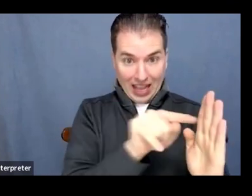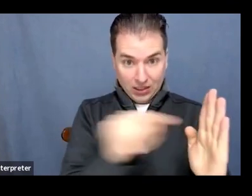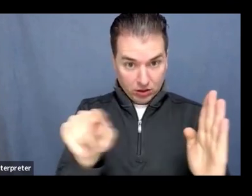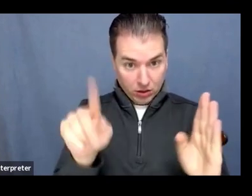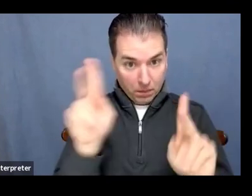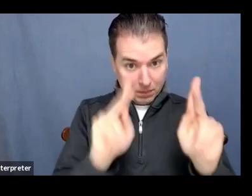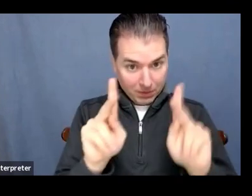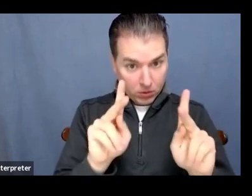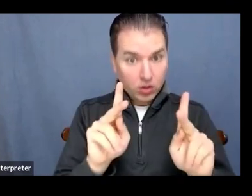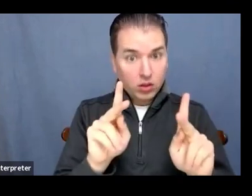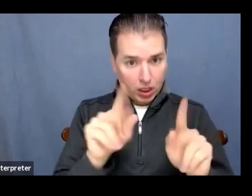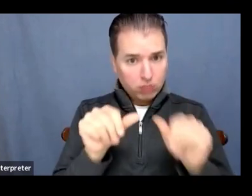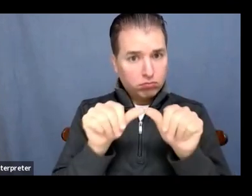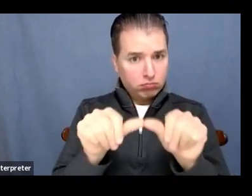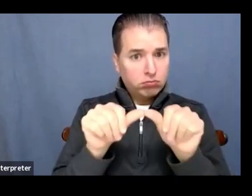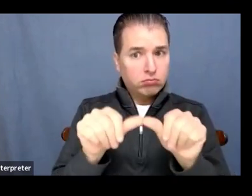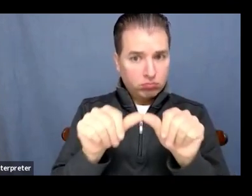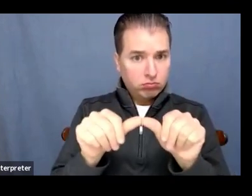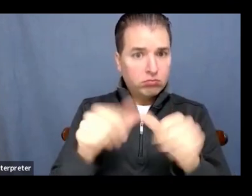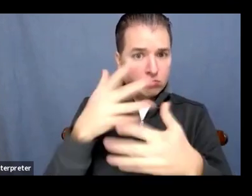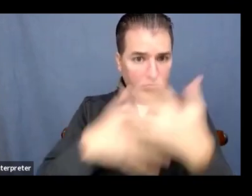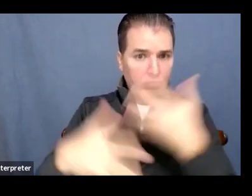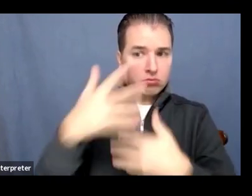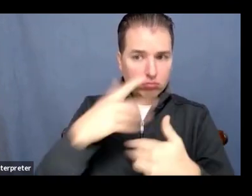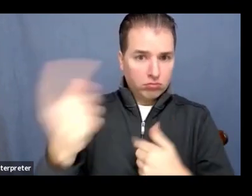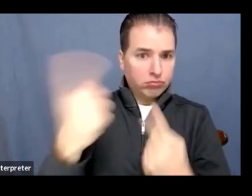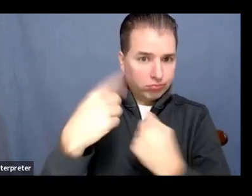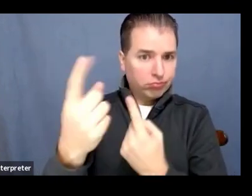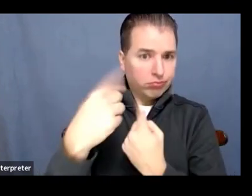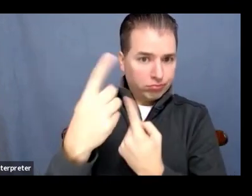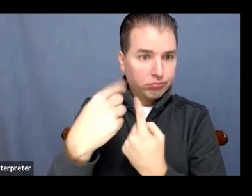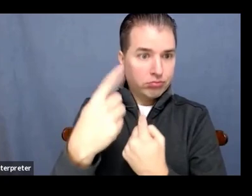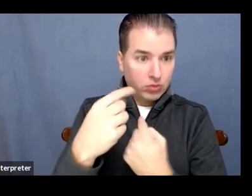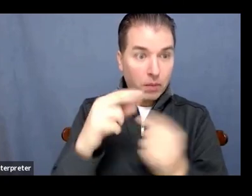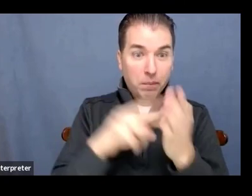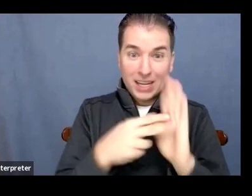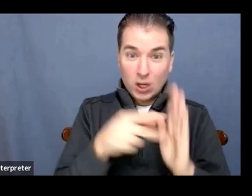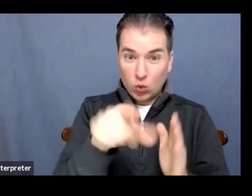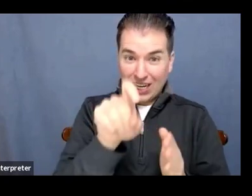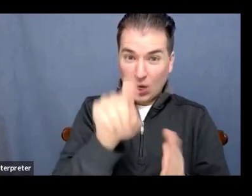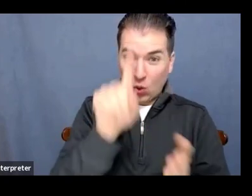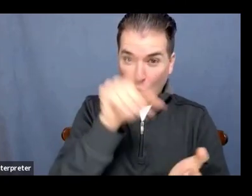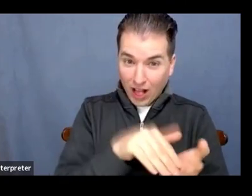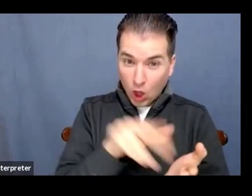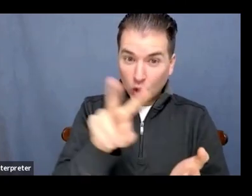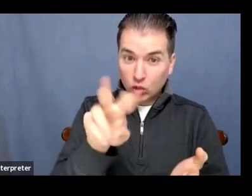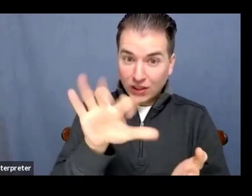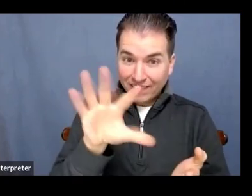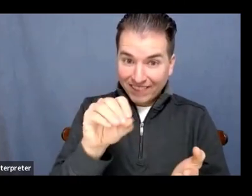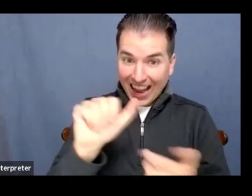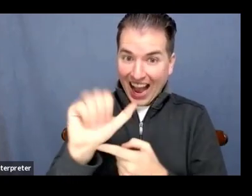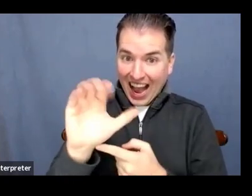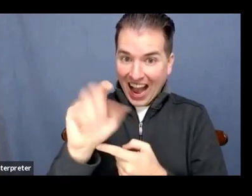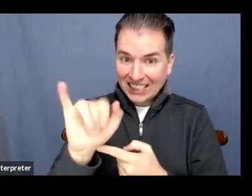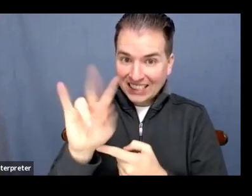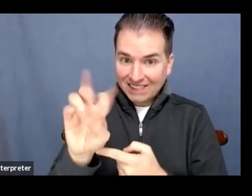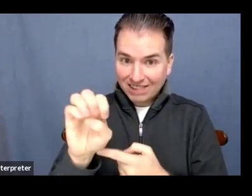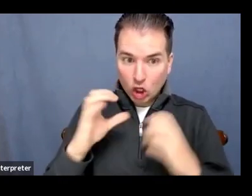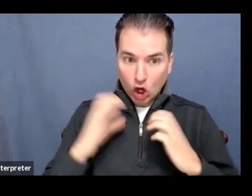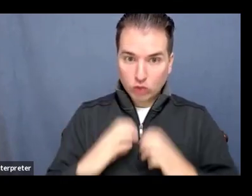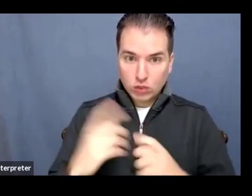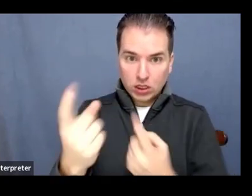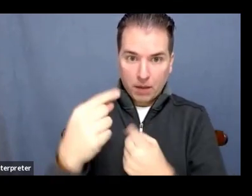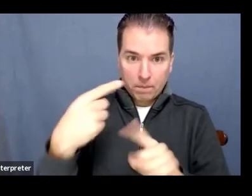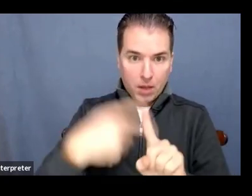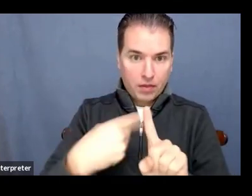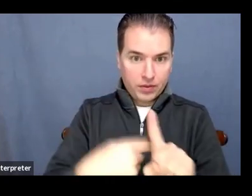can feel comfortable that I need 1,250 active customers every month, right? But I still don't